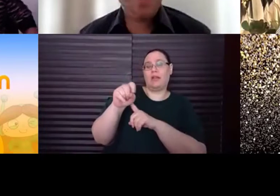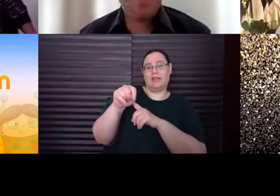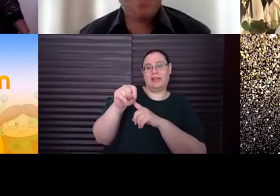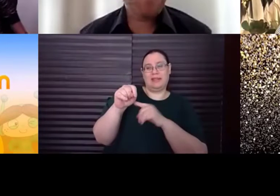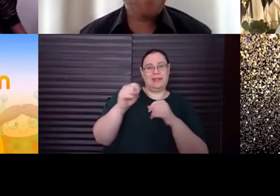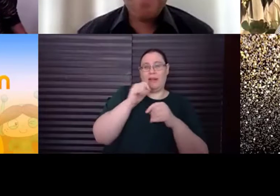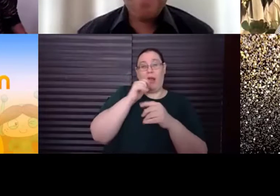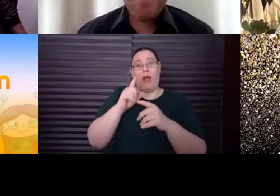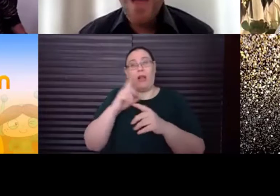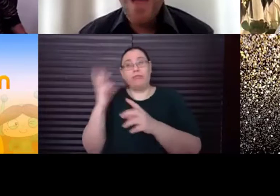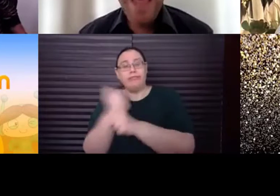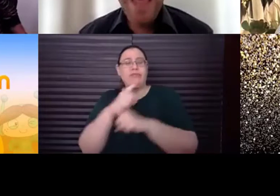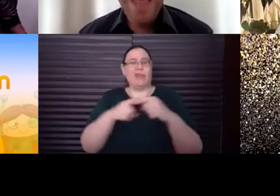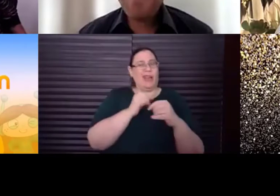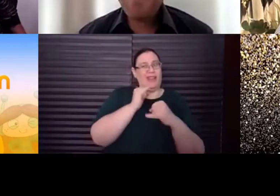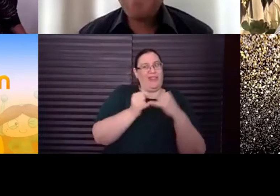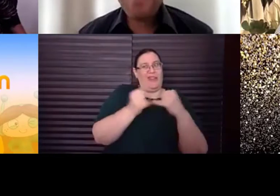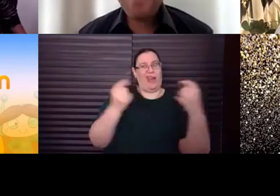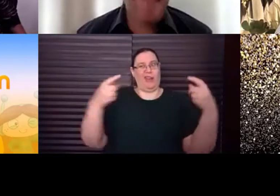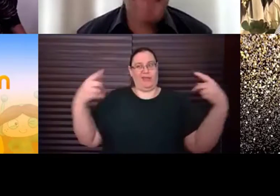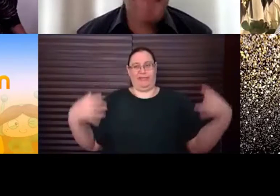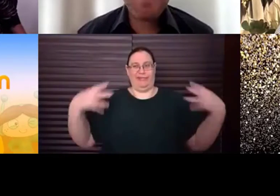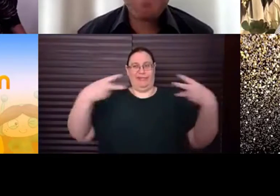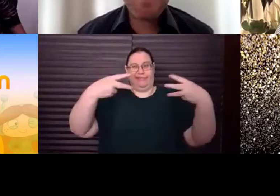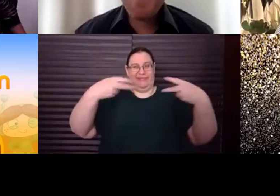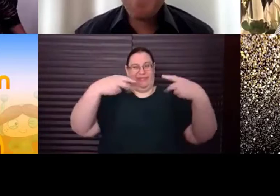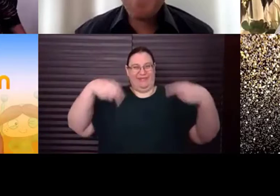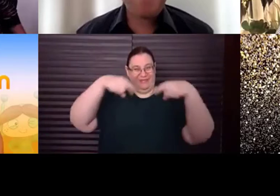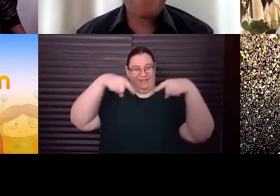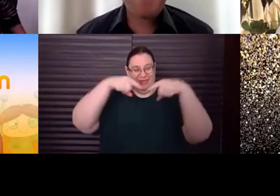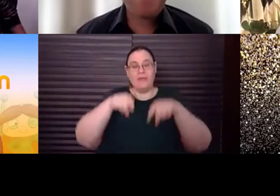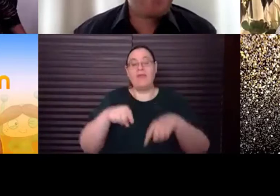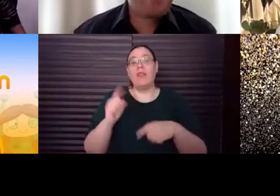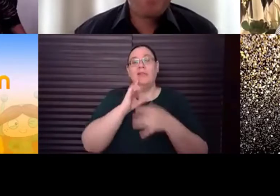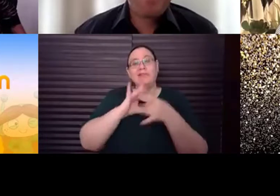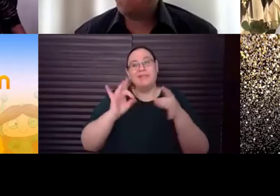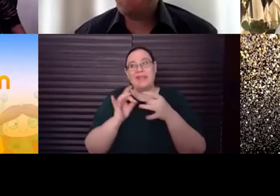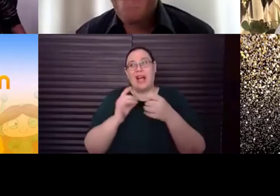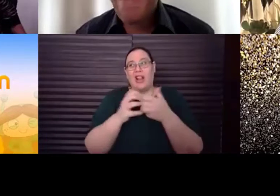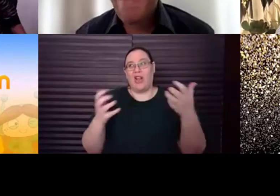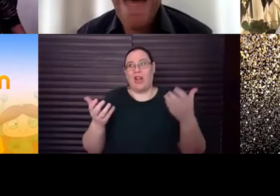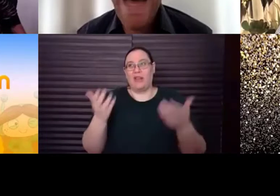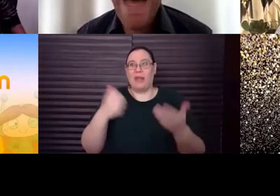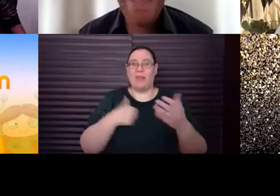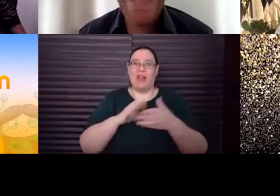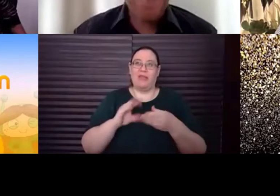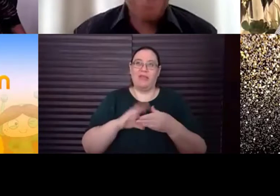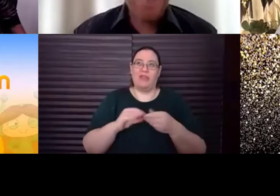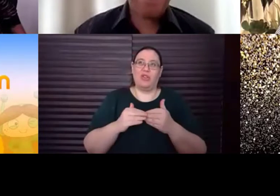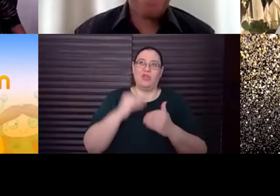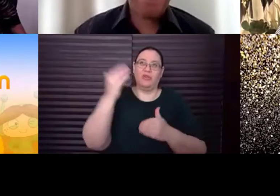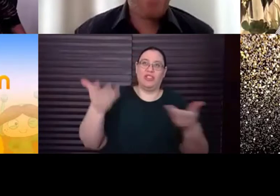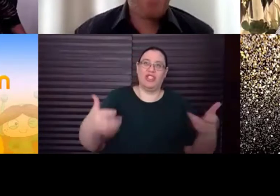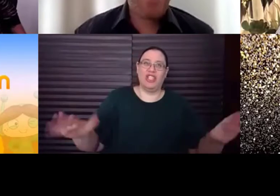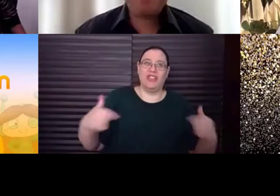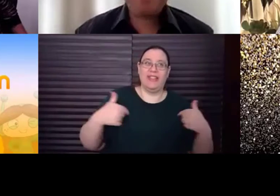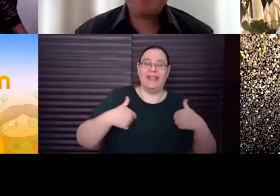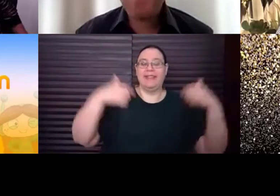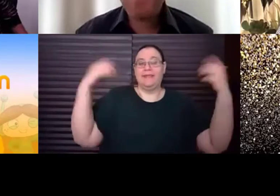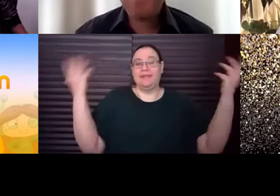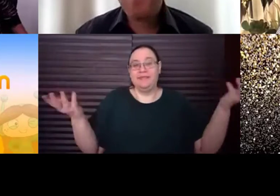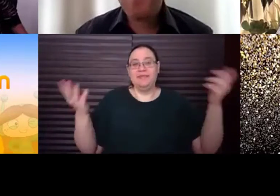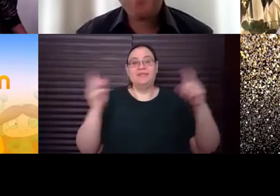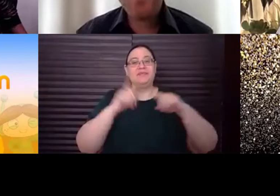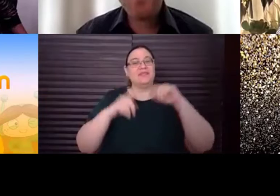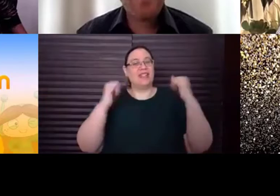challenge here. Now, I've said a lot, possibly too much, but I want to turn